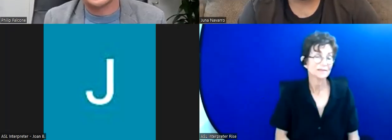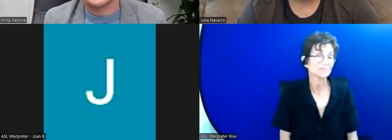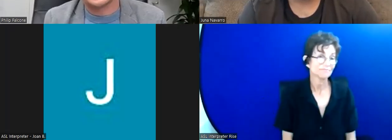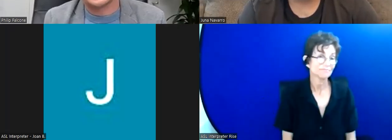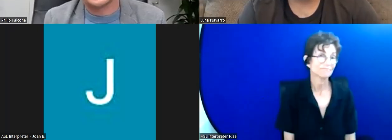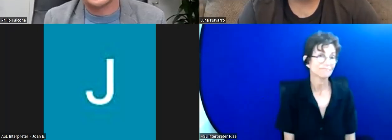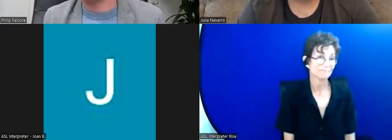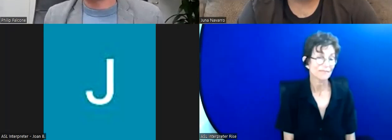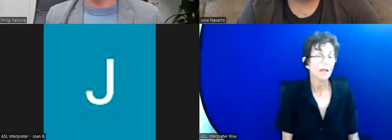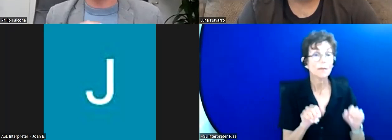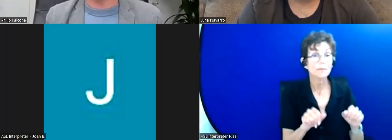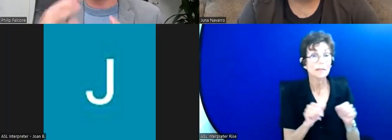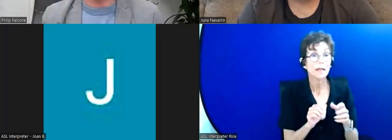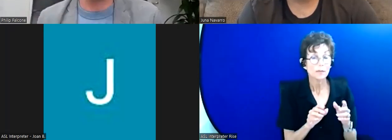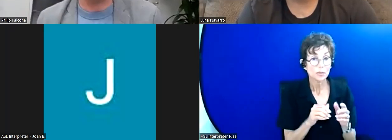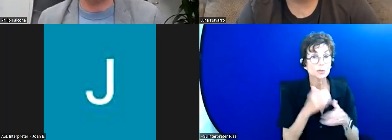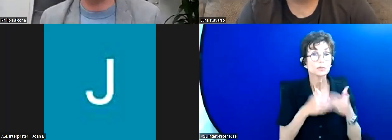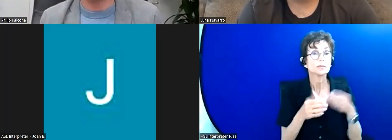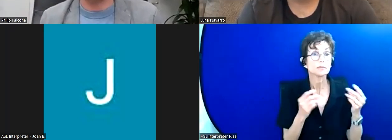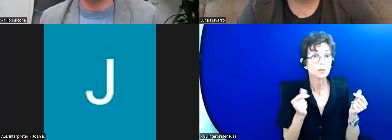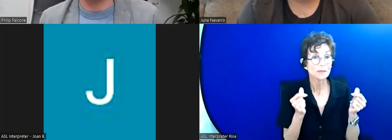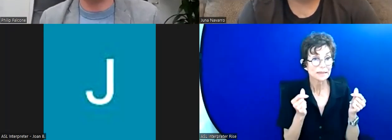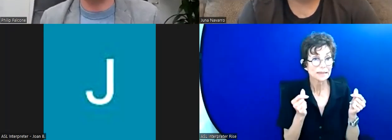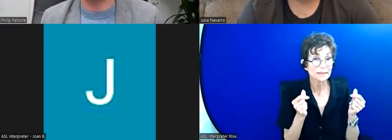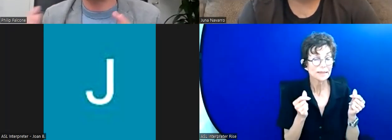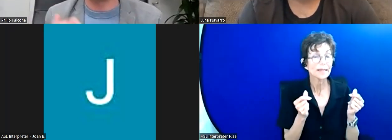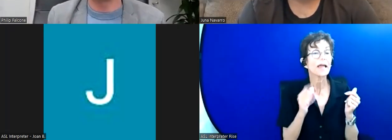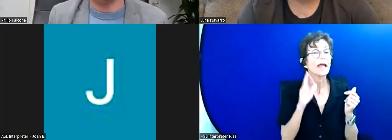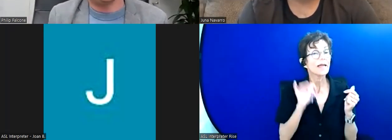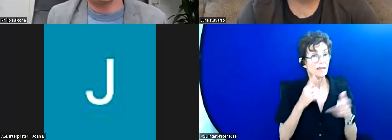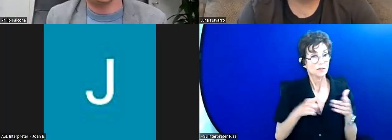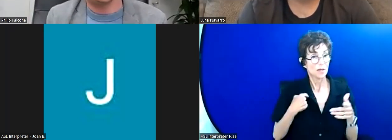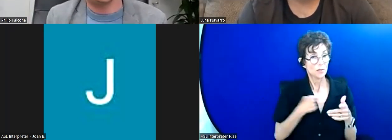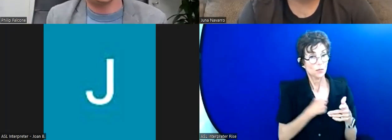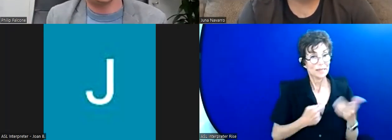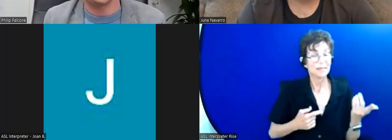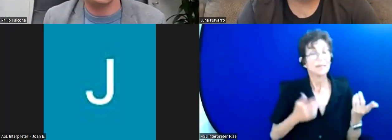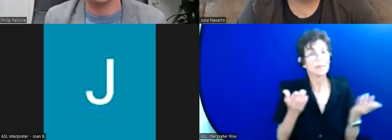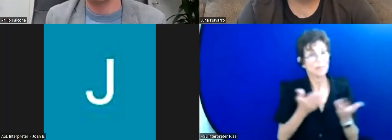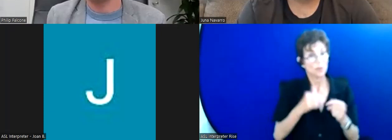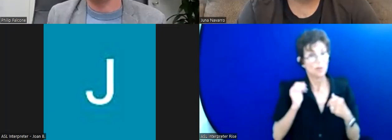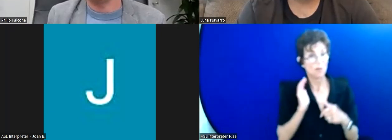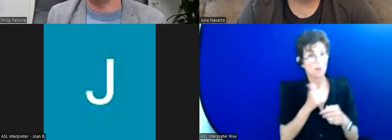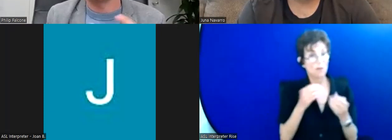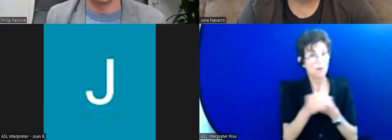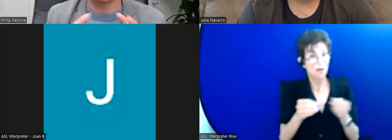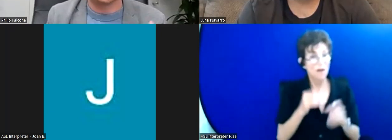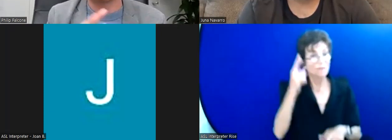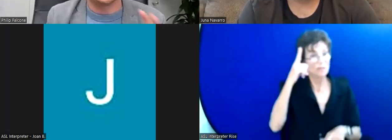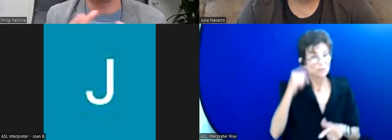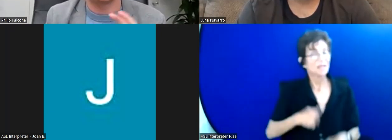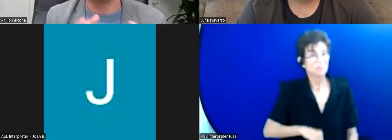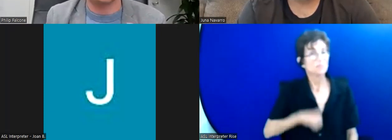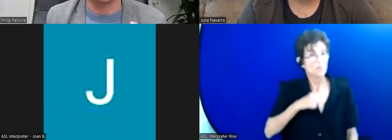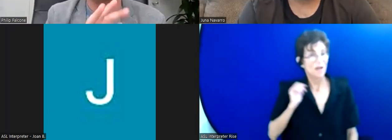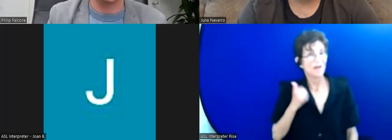move quickly is important. It's something that we really pride ourselves on in our office. When you're working in the elected official